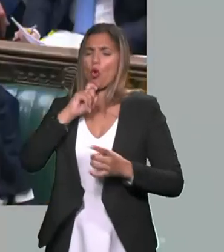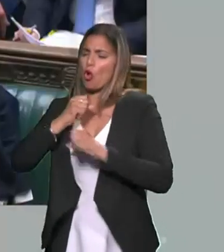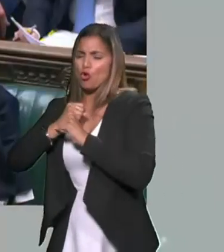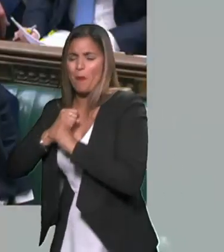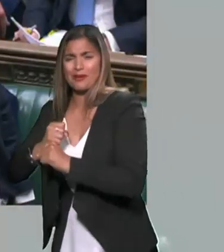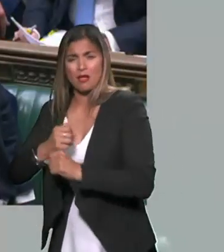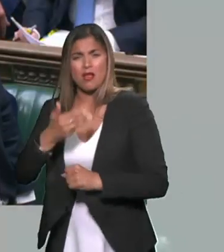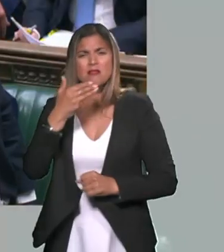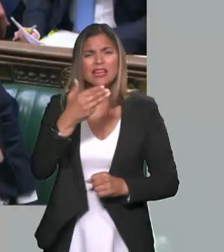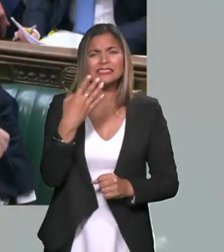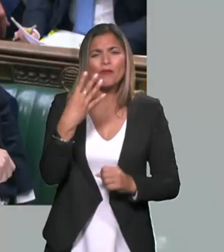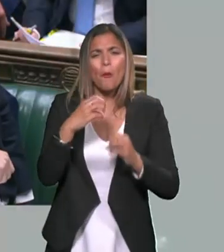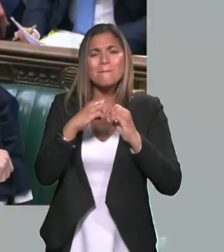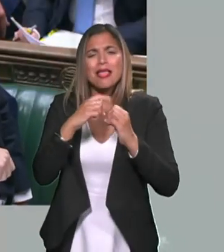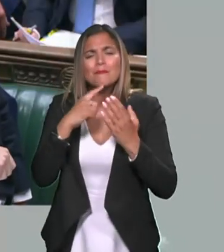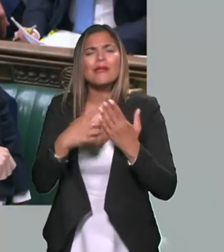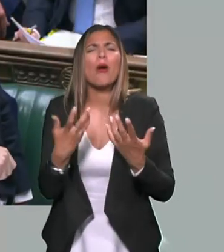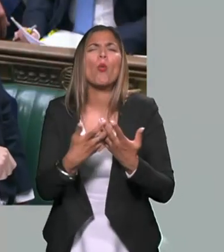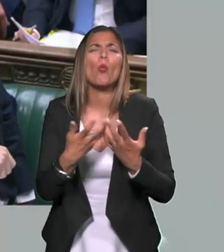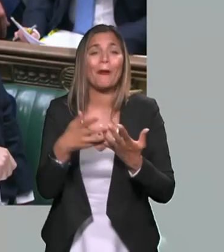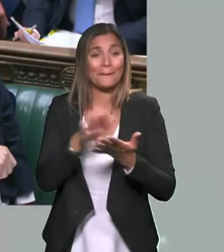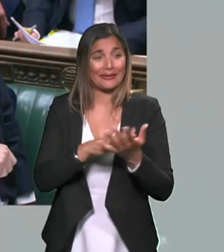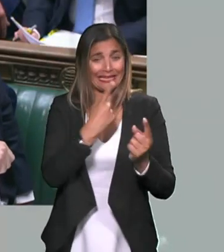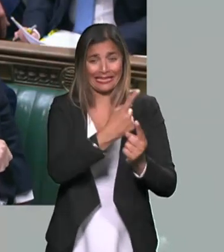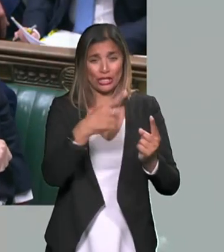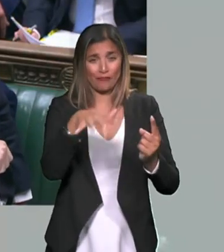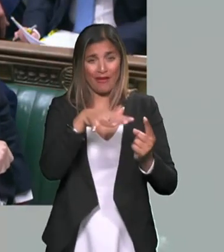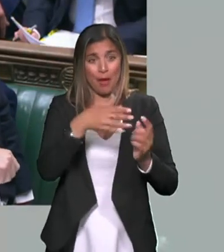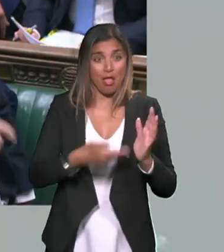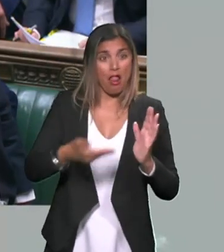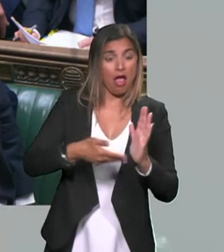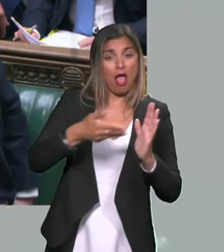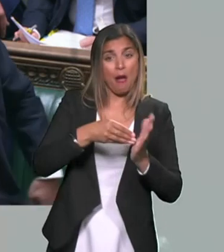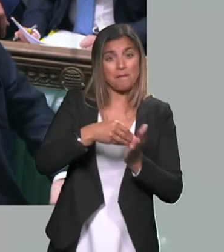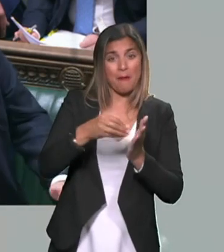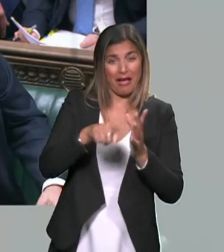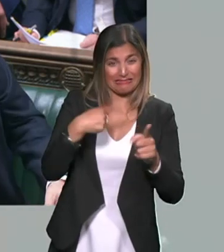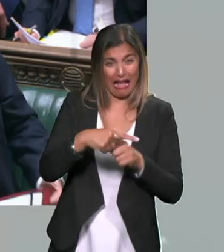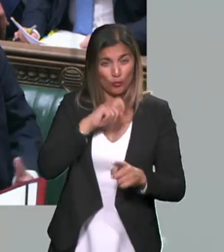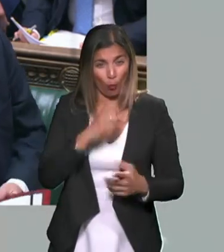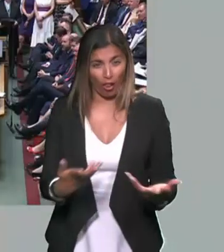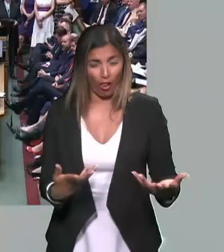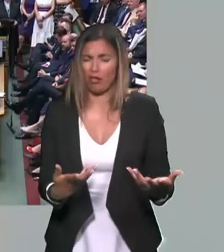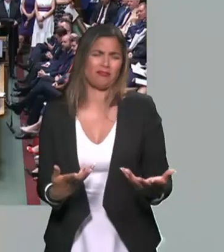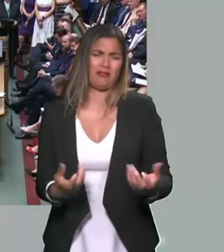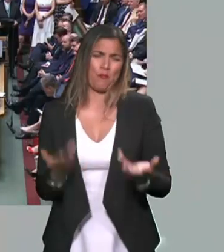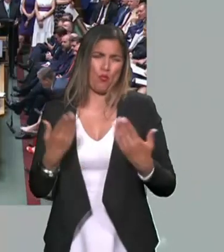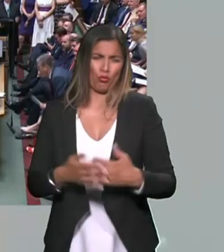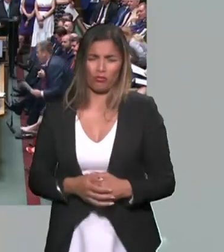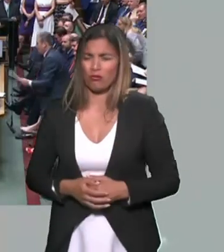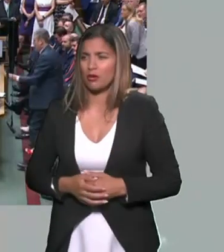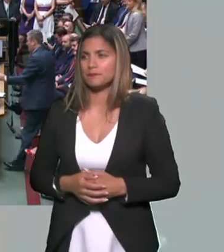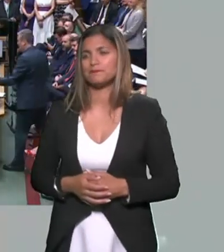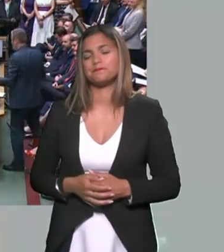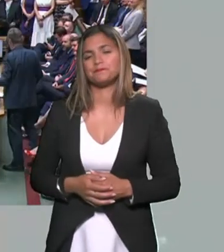thousands of pounds of extra taxation for every family in the country, Mr Speaker. That's the difference between them and us. Yes, Starmer.